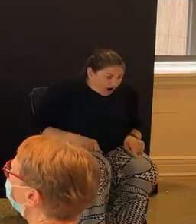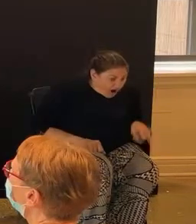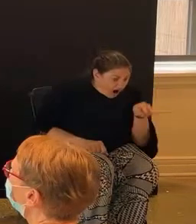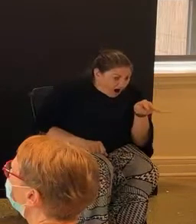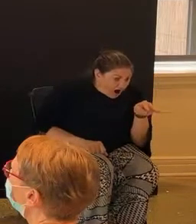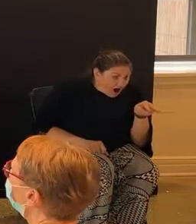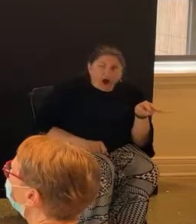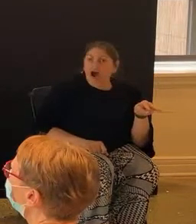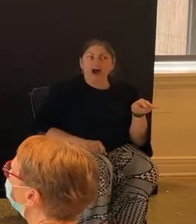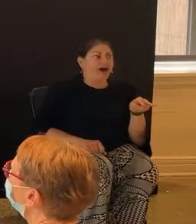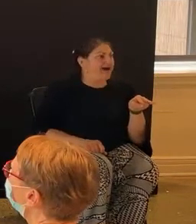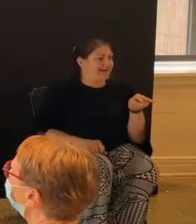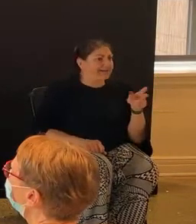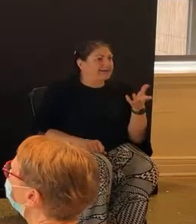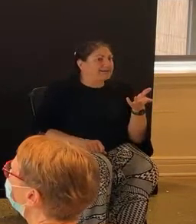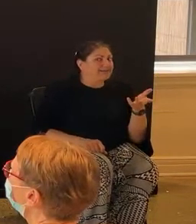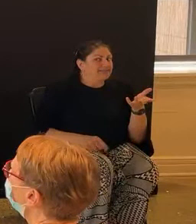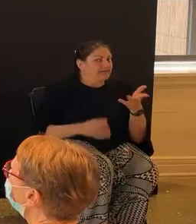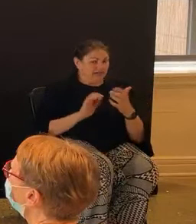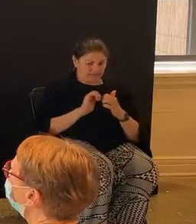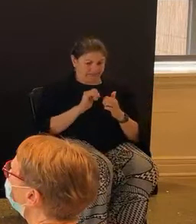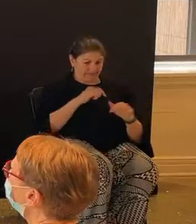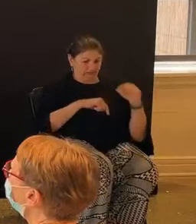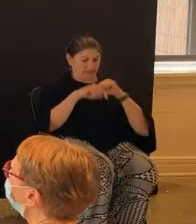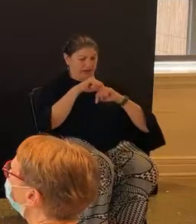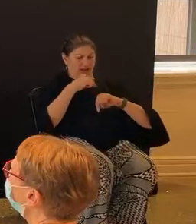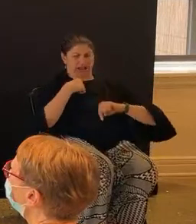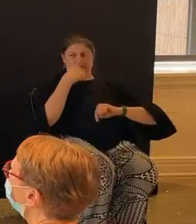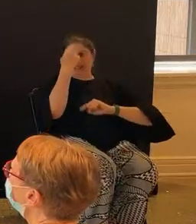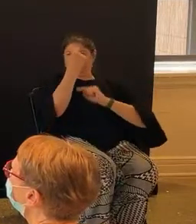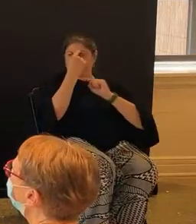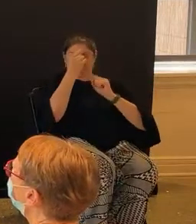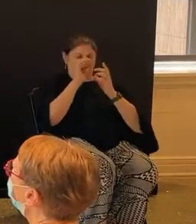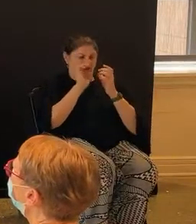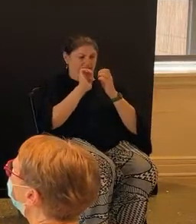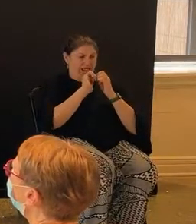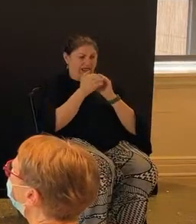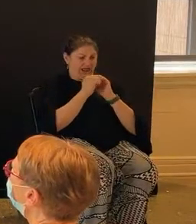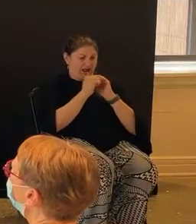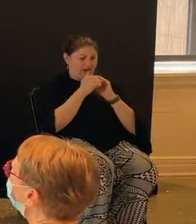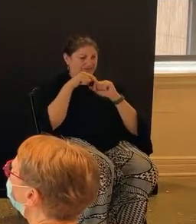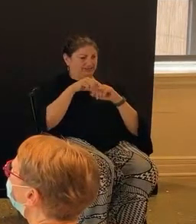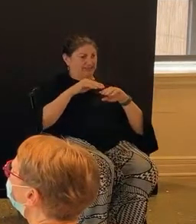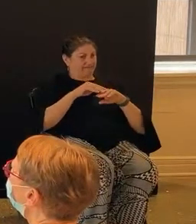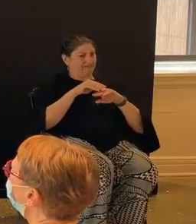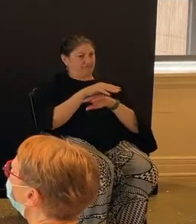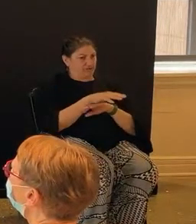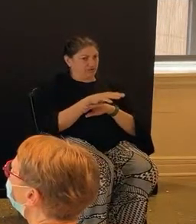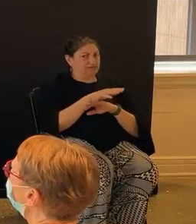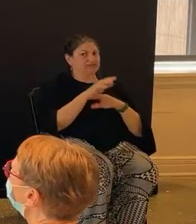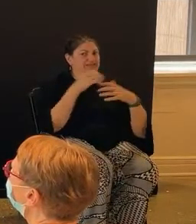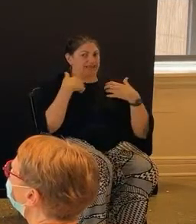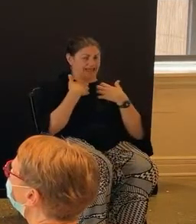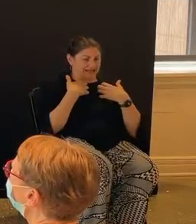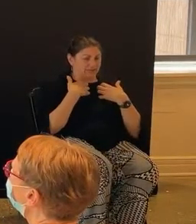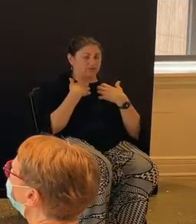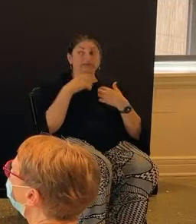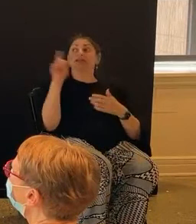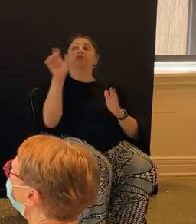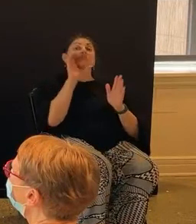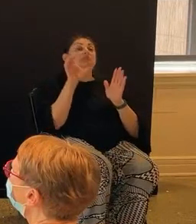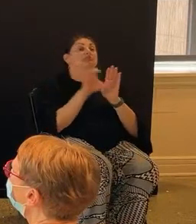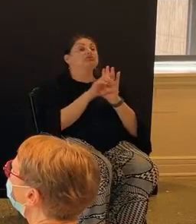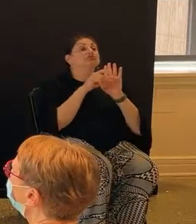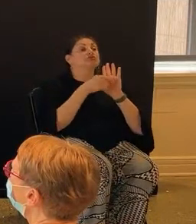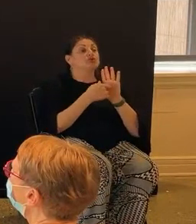them to rethink what the effects of a disturbance could do. This is a picture of a western toad. The